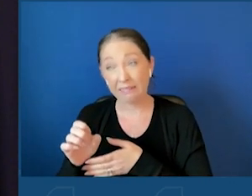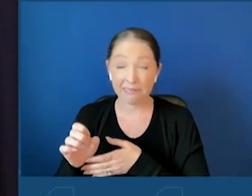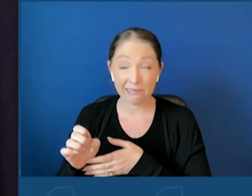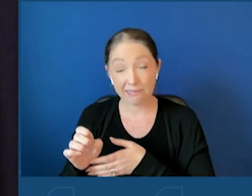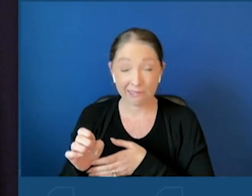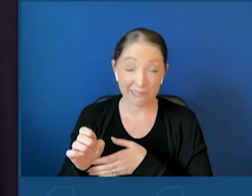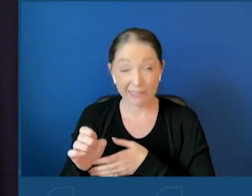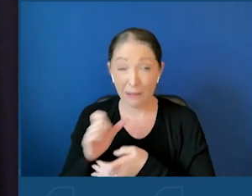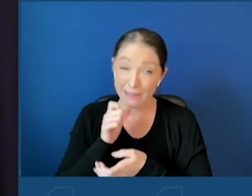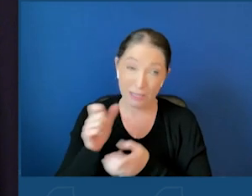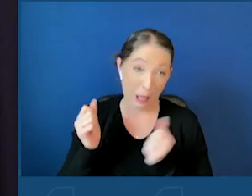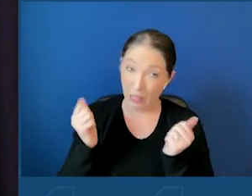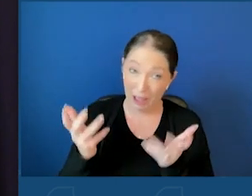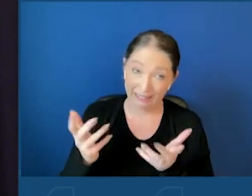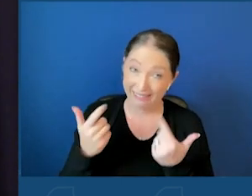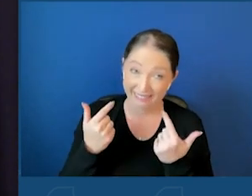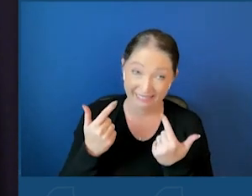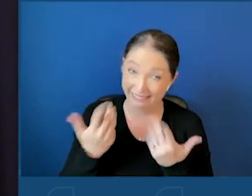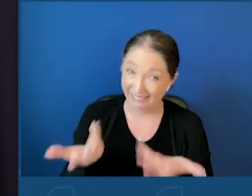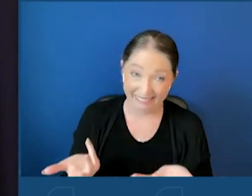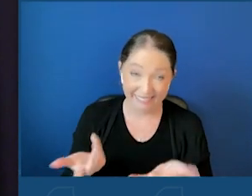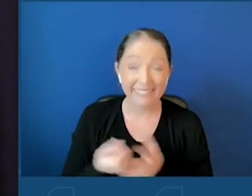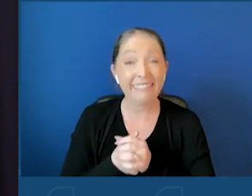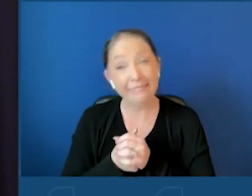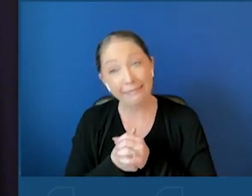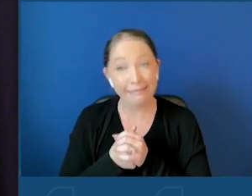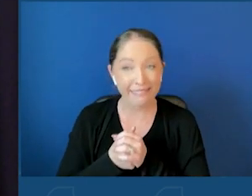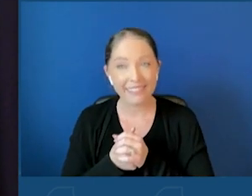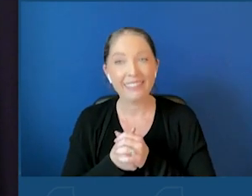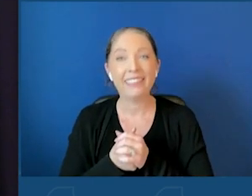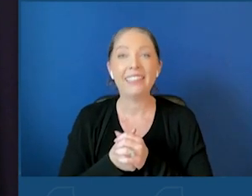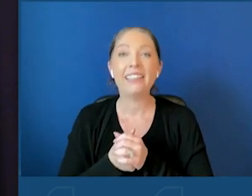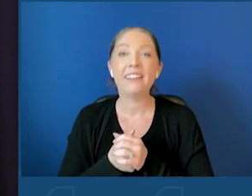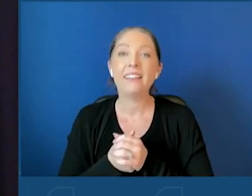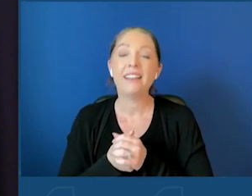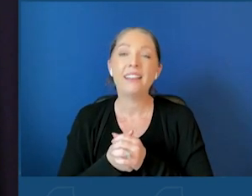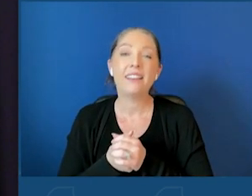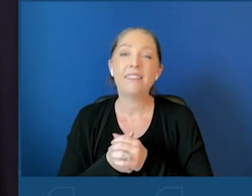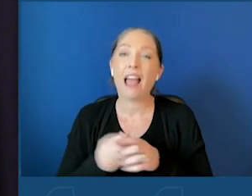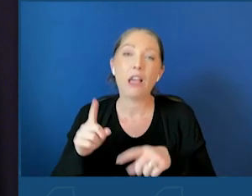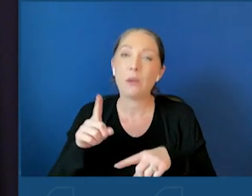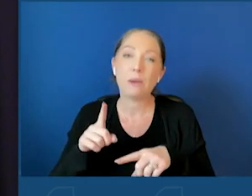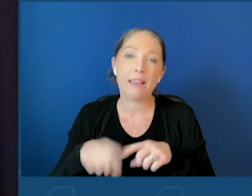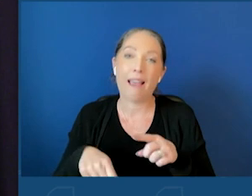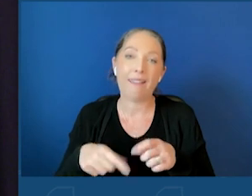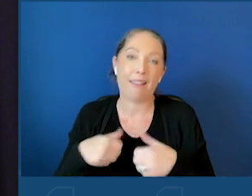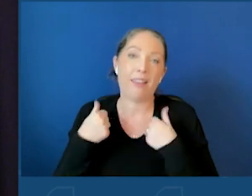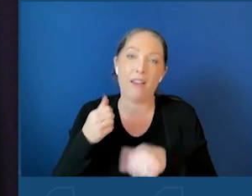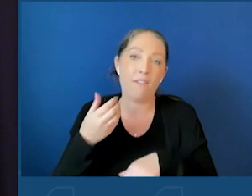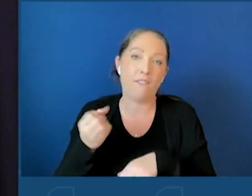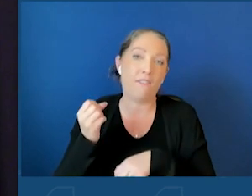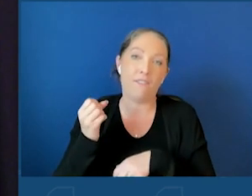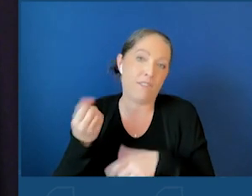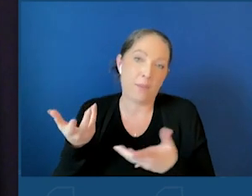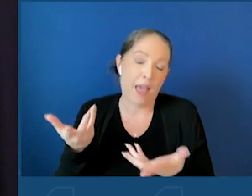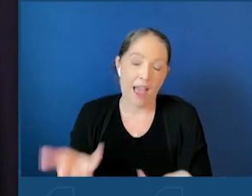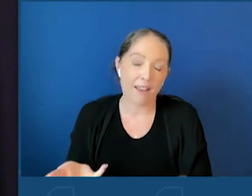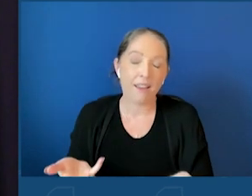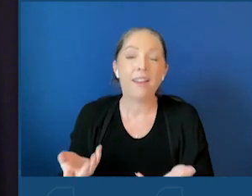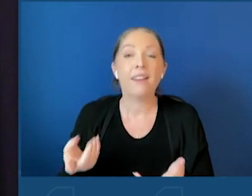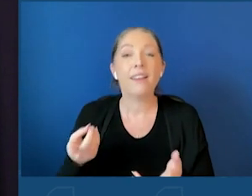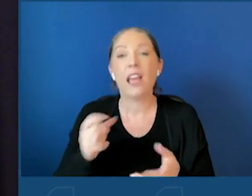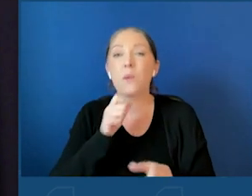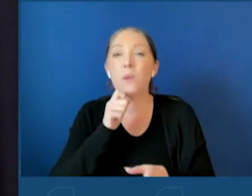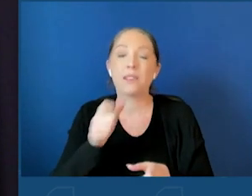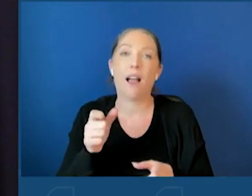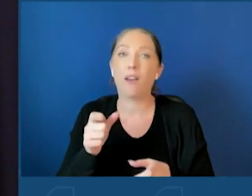much. It didn't really, wasn't a sustainable rate. It wasn't anything that was going to make a huge difference in our